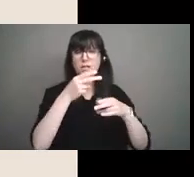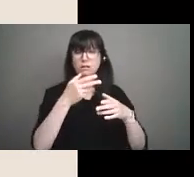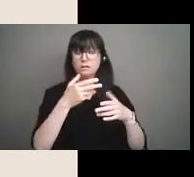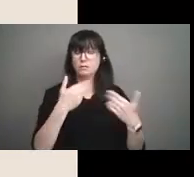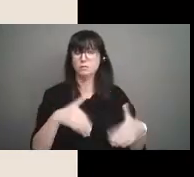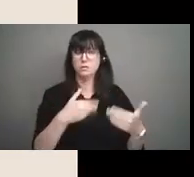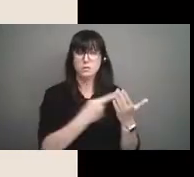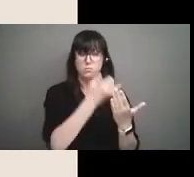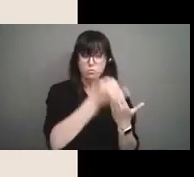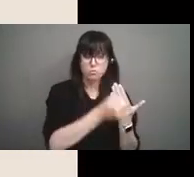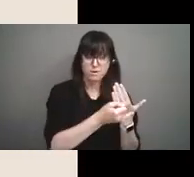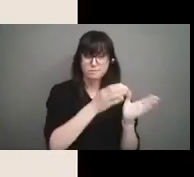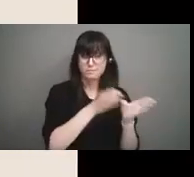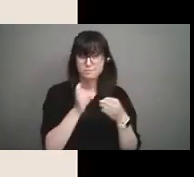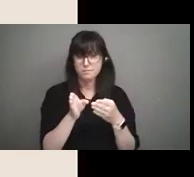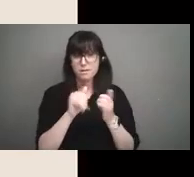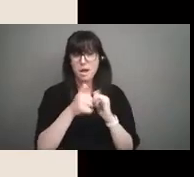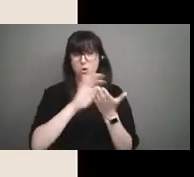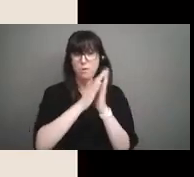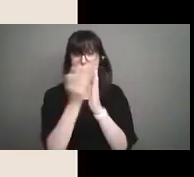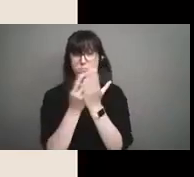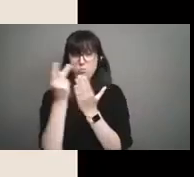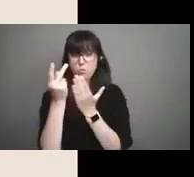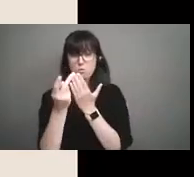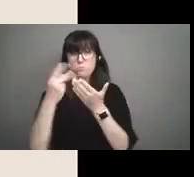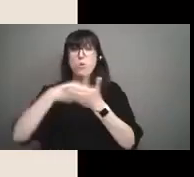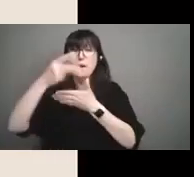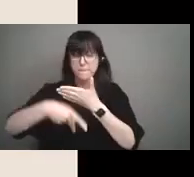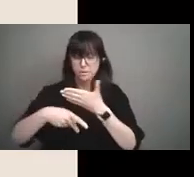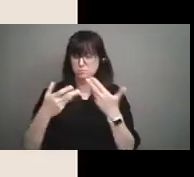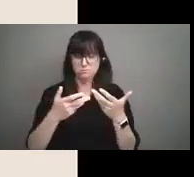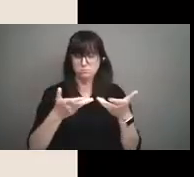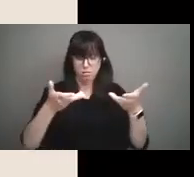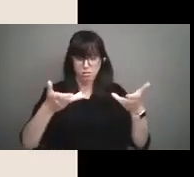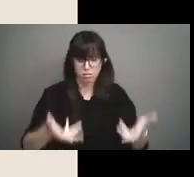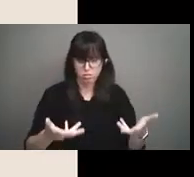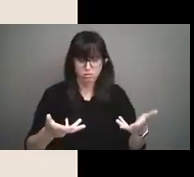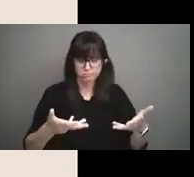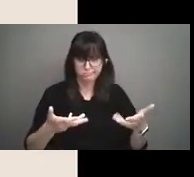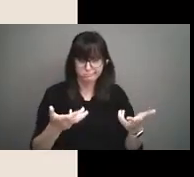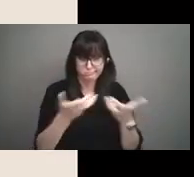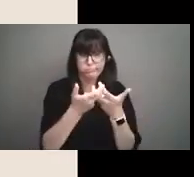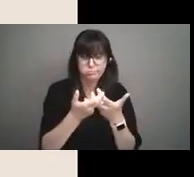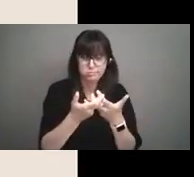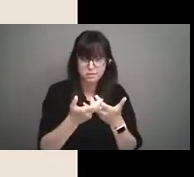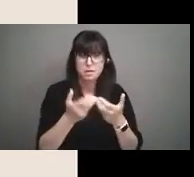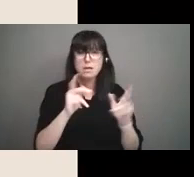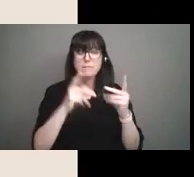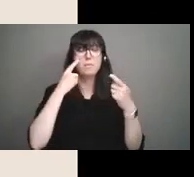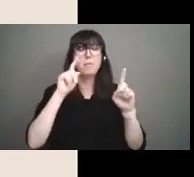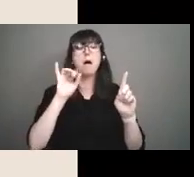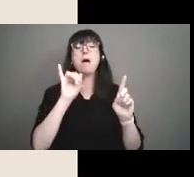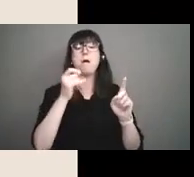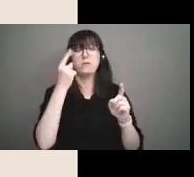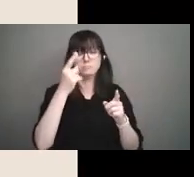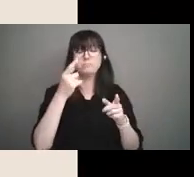the project and turning it into a program, where people finally, you know, got it and were starting to refer to